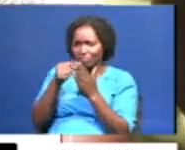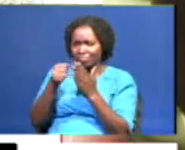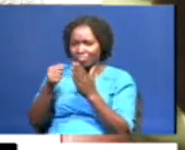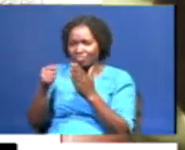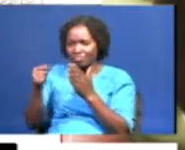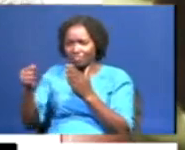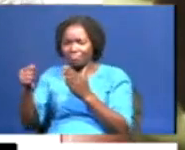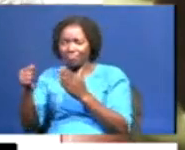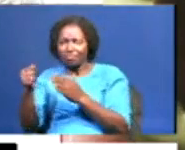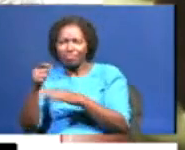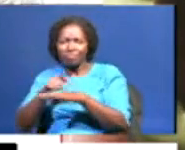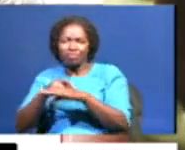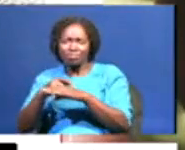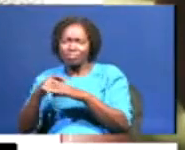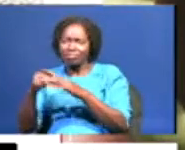kitu saine